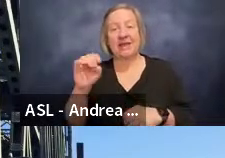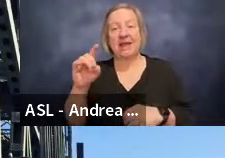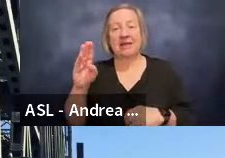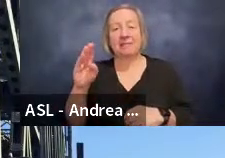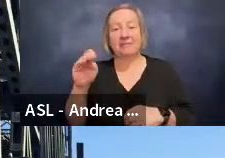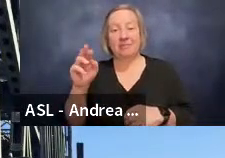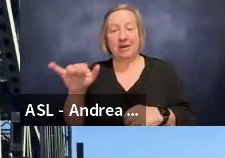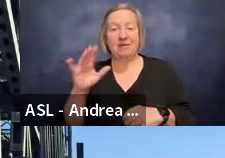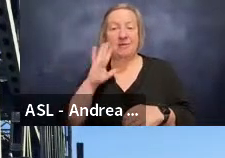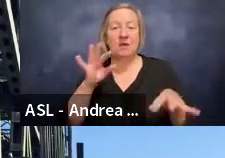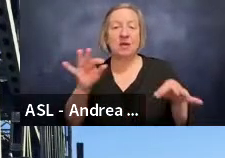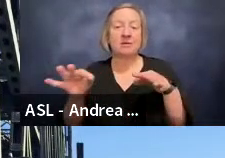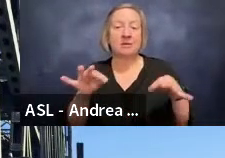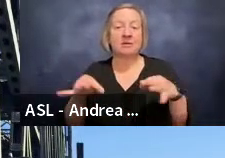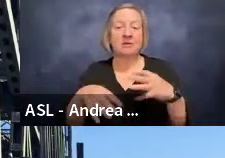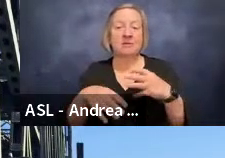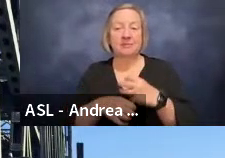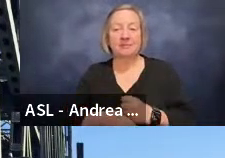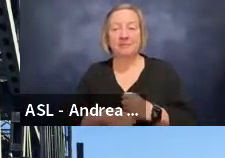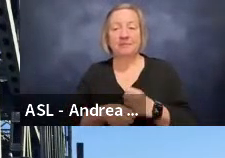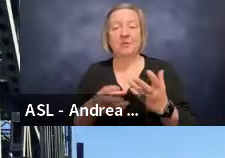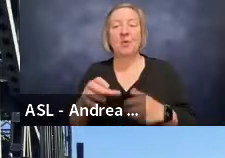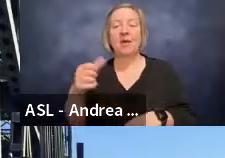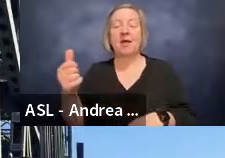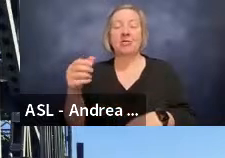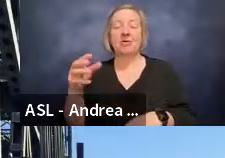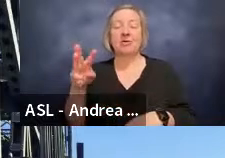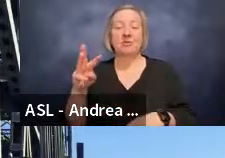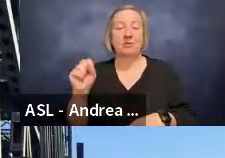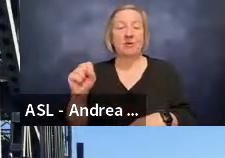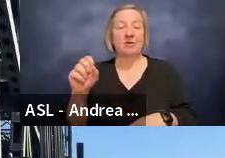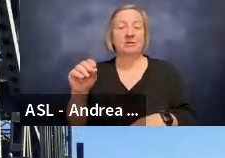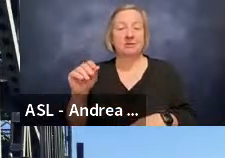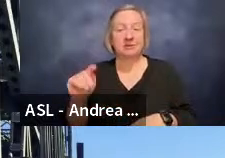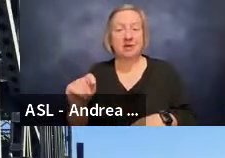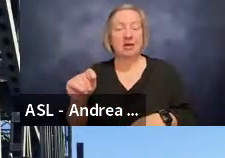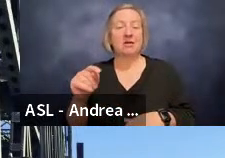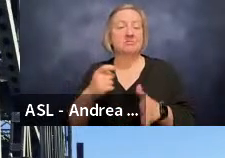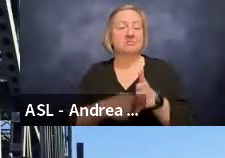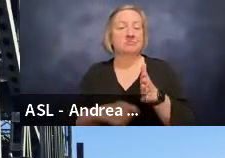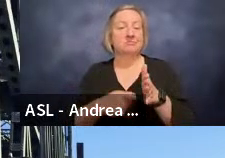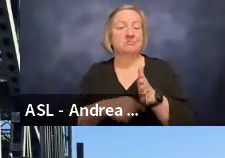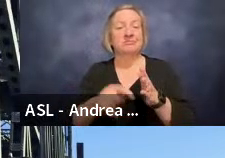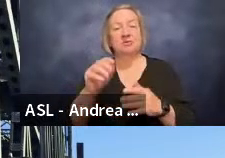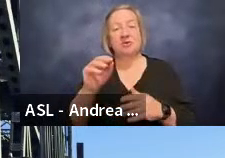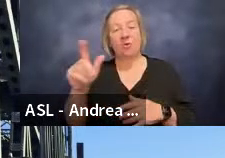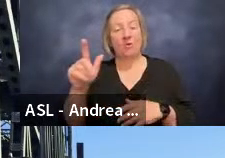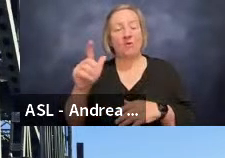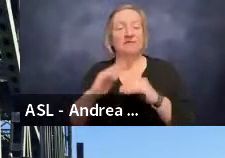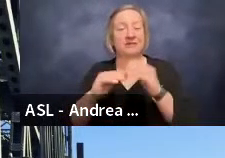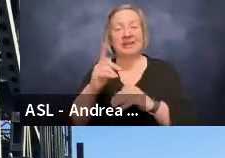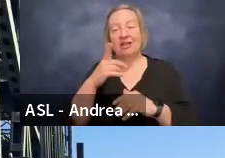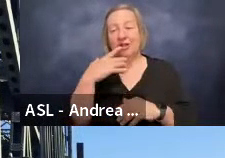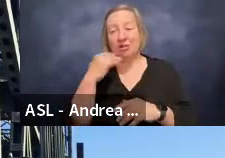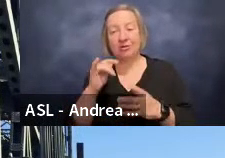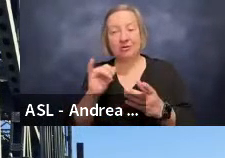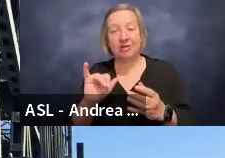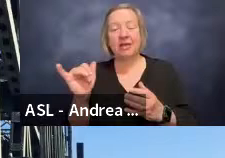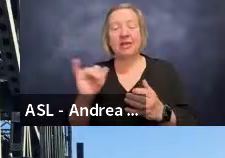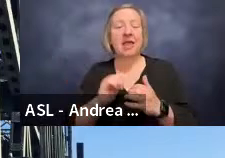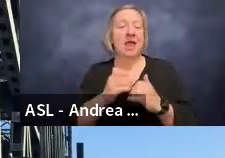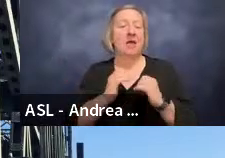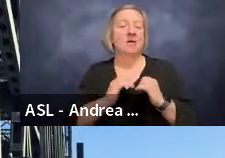of what other WSDOT toll facilities are like and what it is like to be a customer on a WSDOT